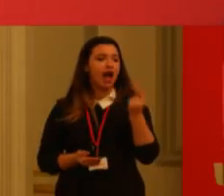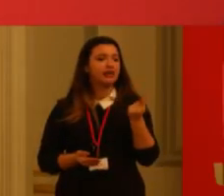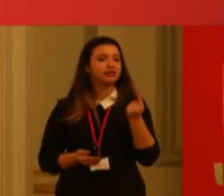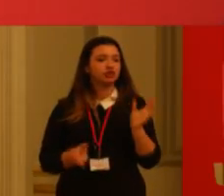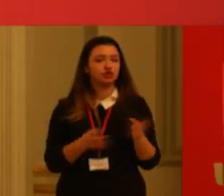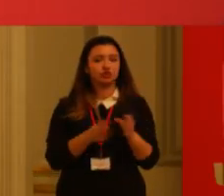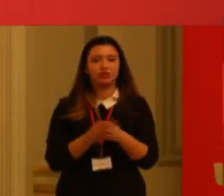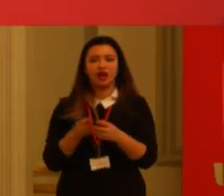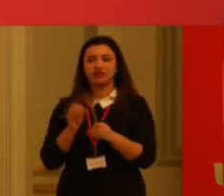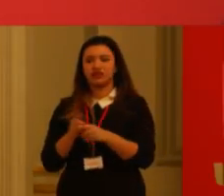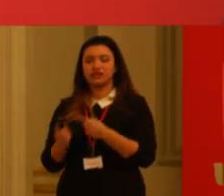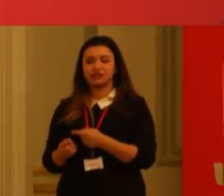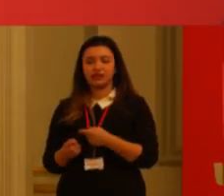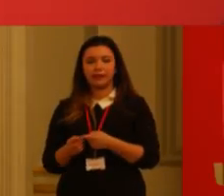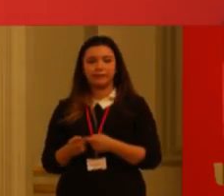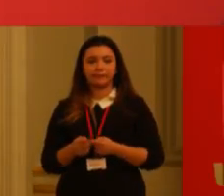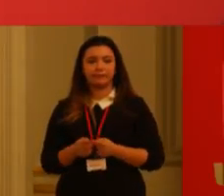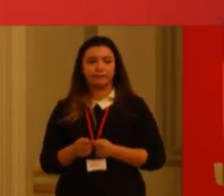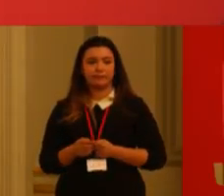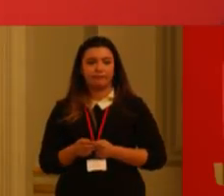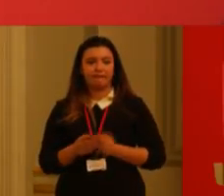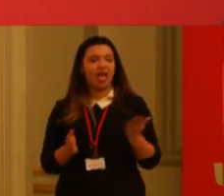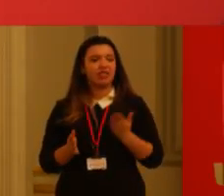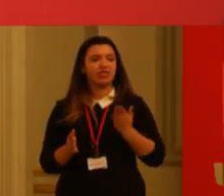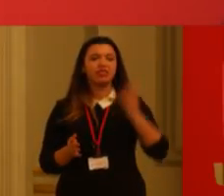as you're born, you are exposed to discrimination.